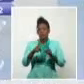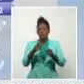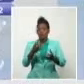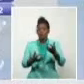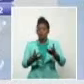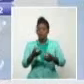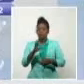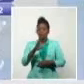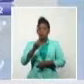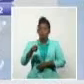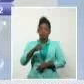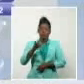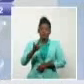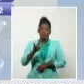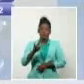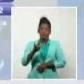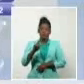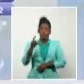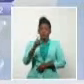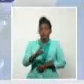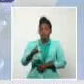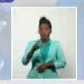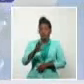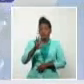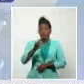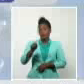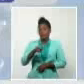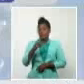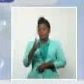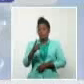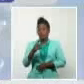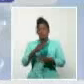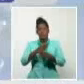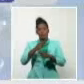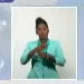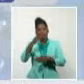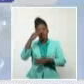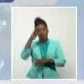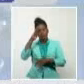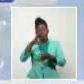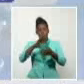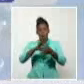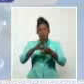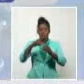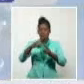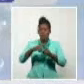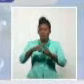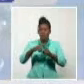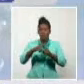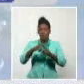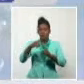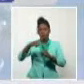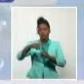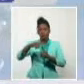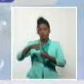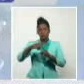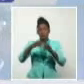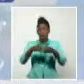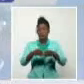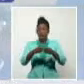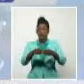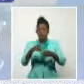Holguín 9, Pinar del Río 8.6, Artemisa 6.2, Cienfuegos